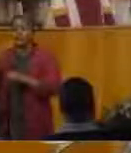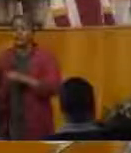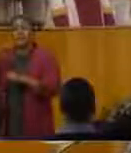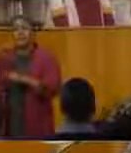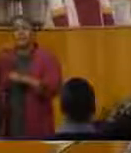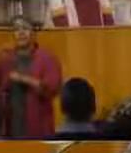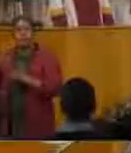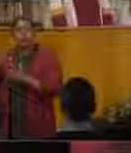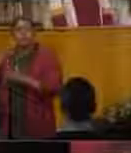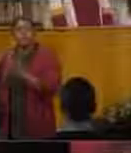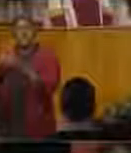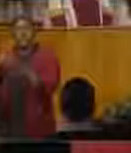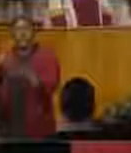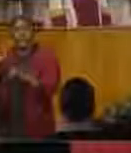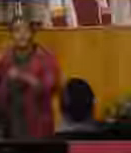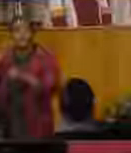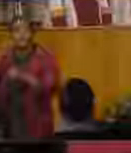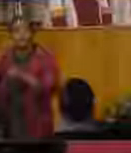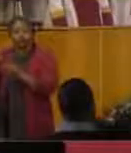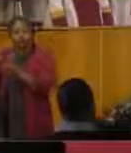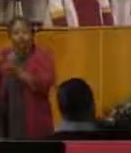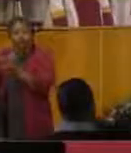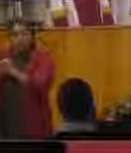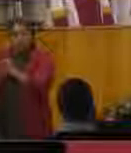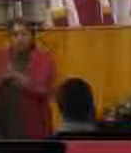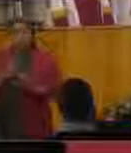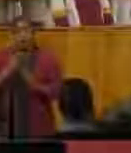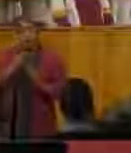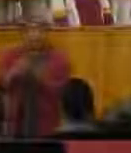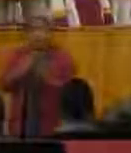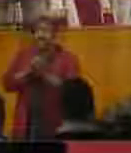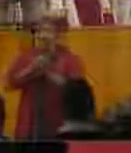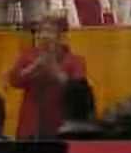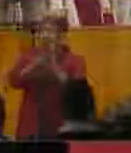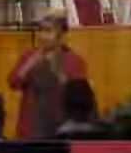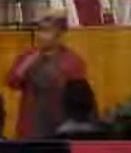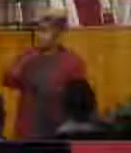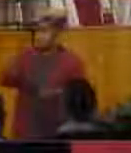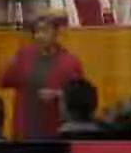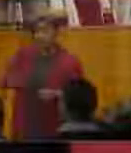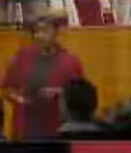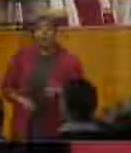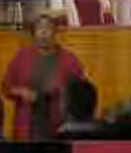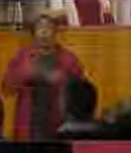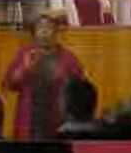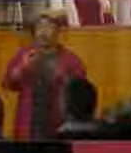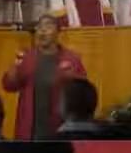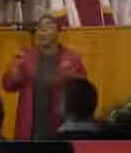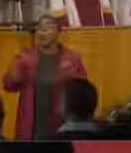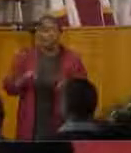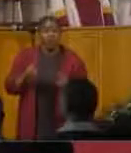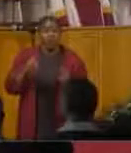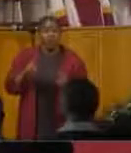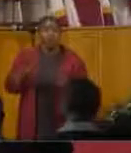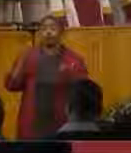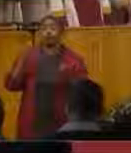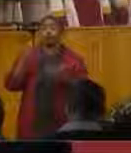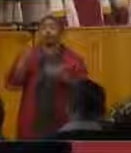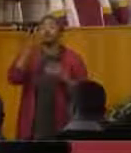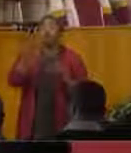translation. Jesus says in Matthew 6, verse 24, "No one can serve two